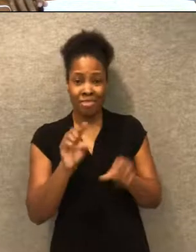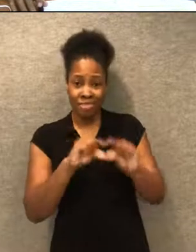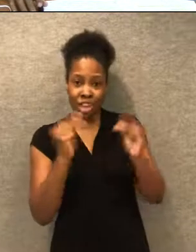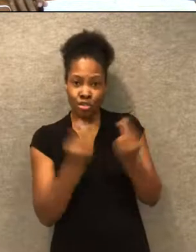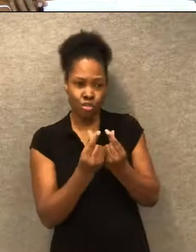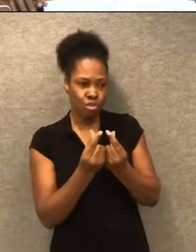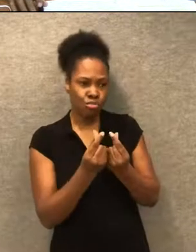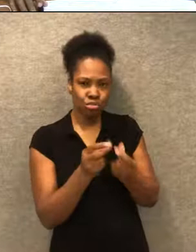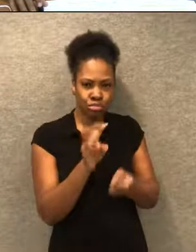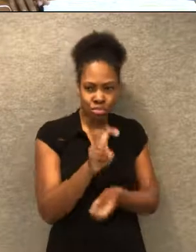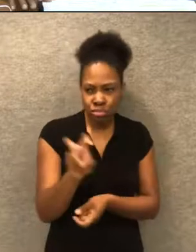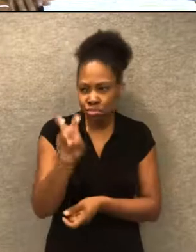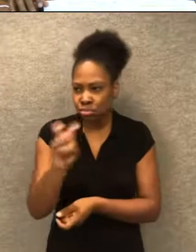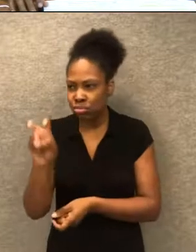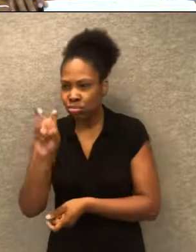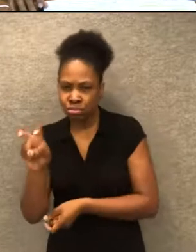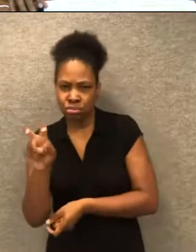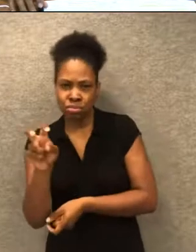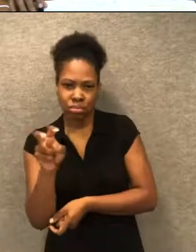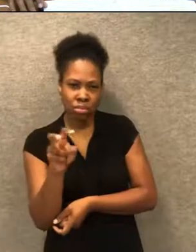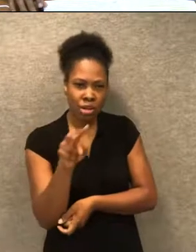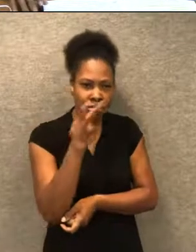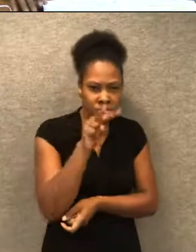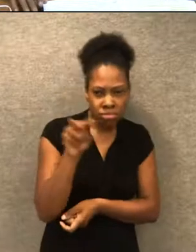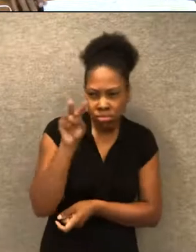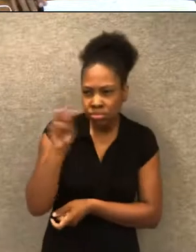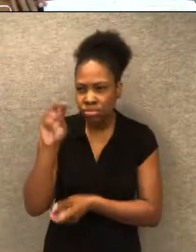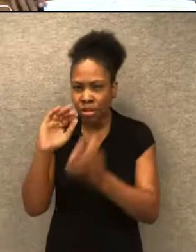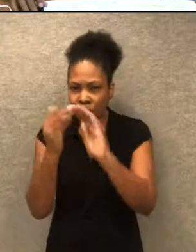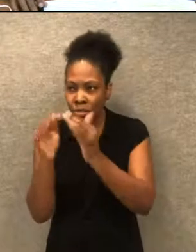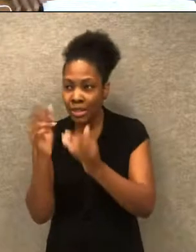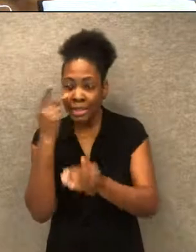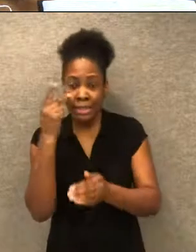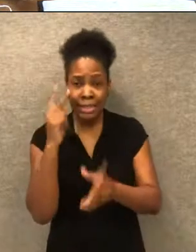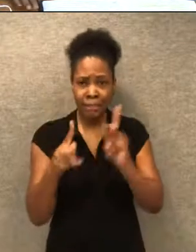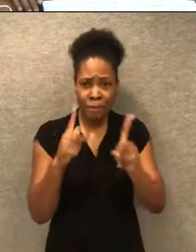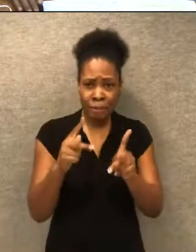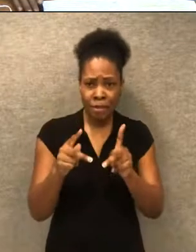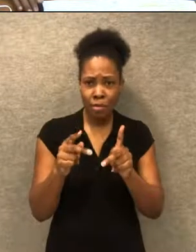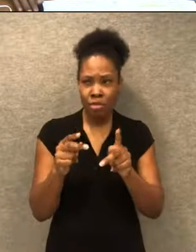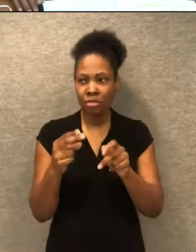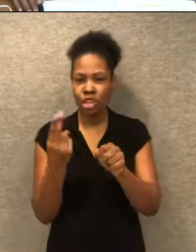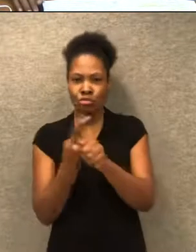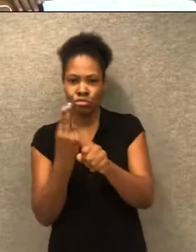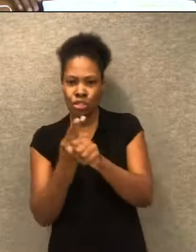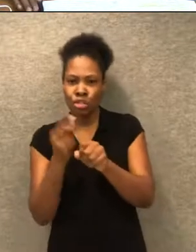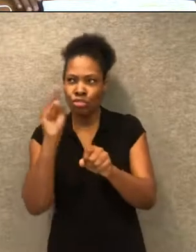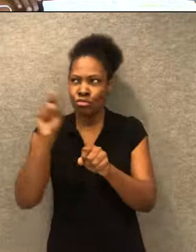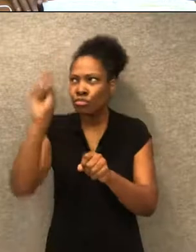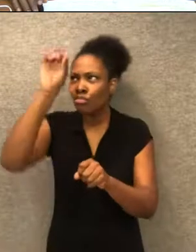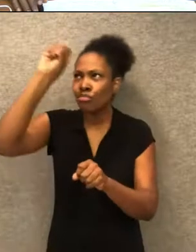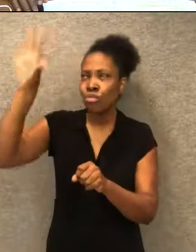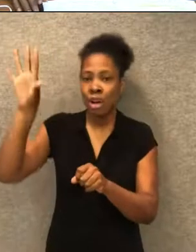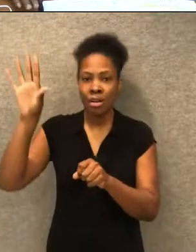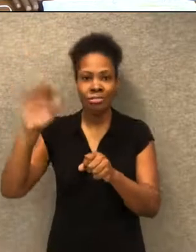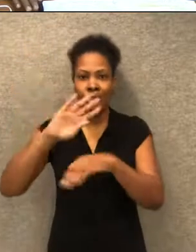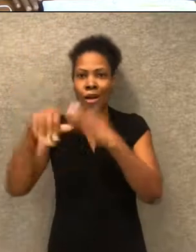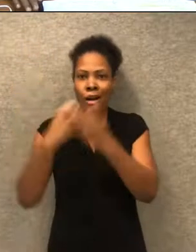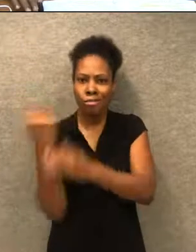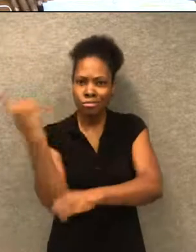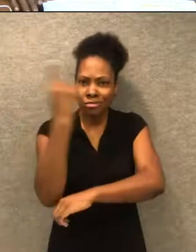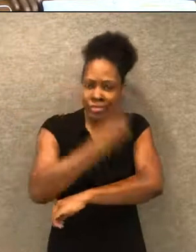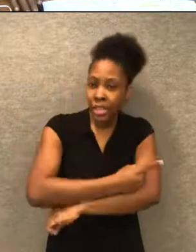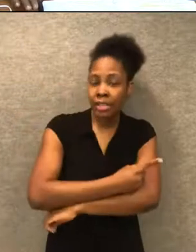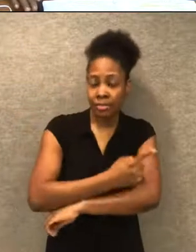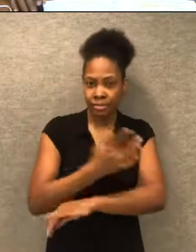immature to me, for those who are doing it. But I just want to kind of just say this, right? We just went